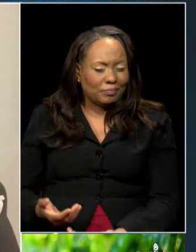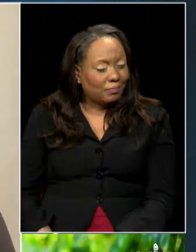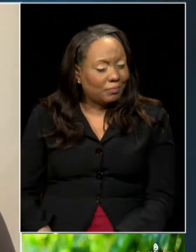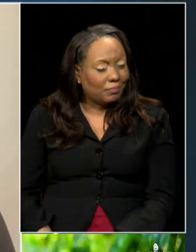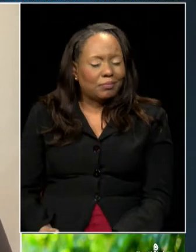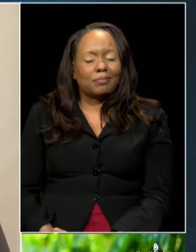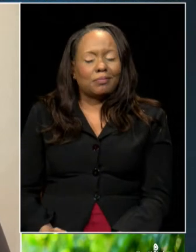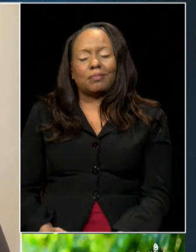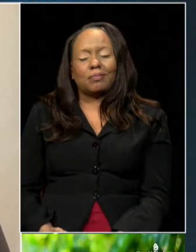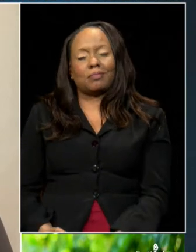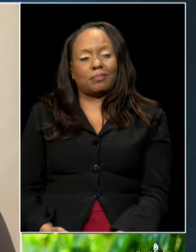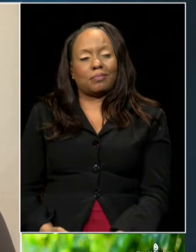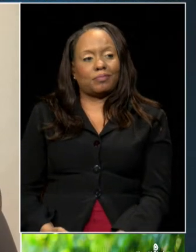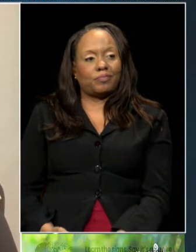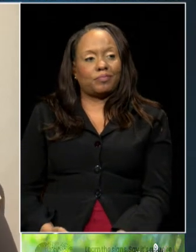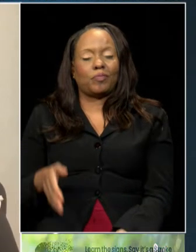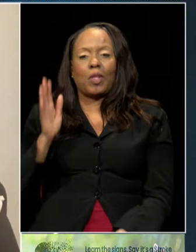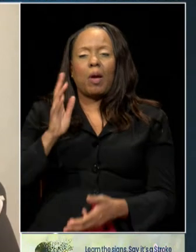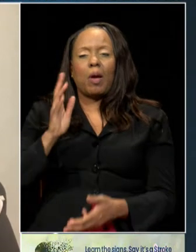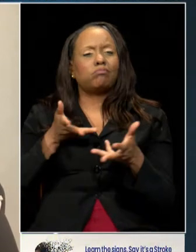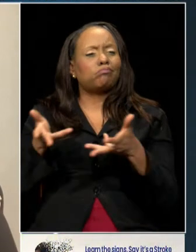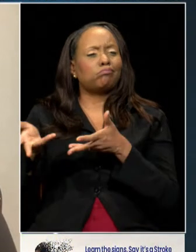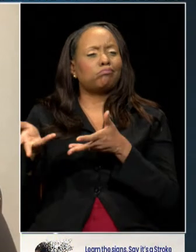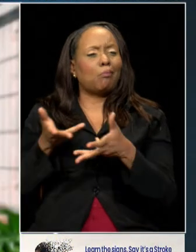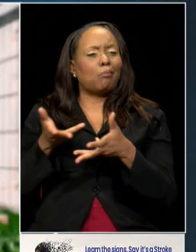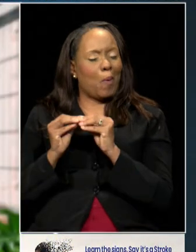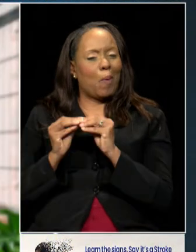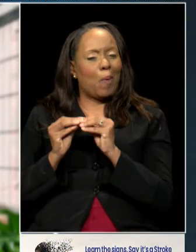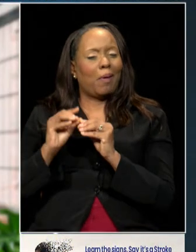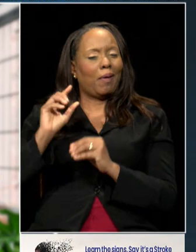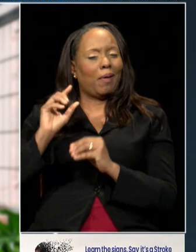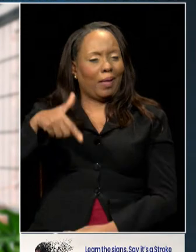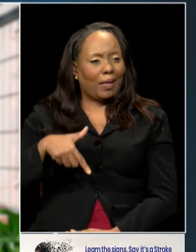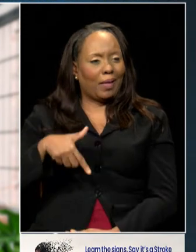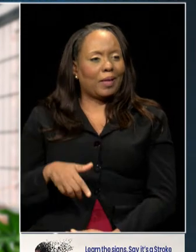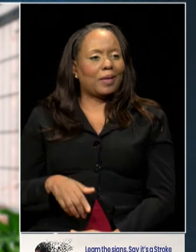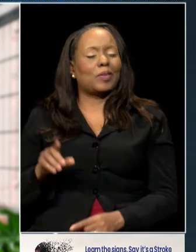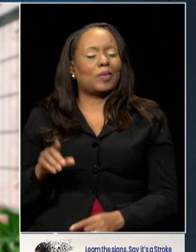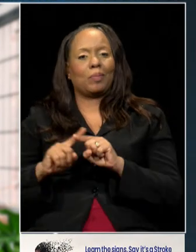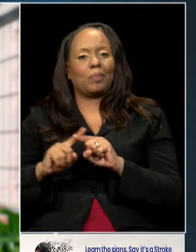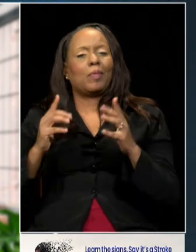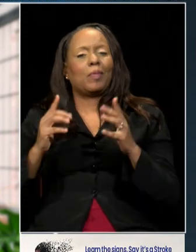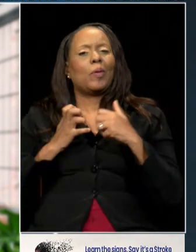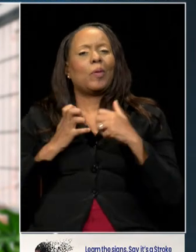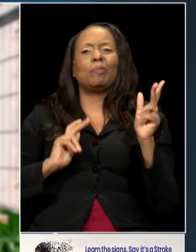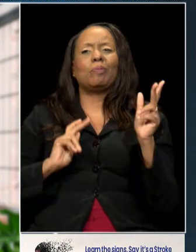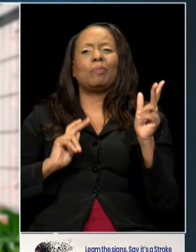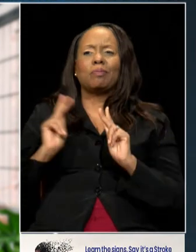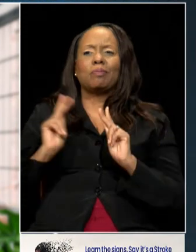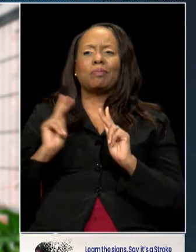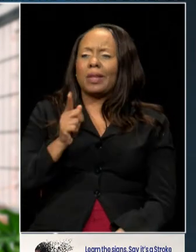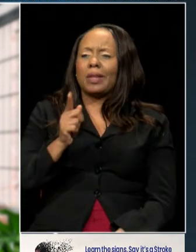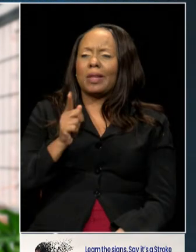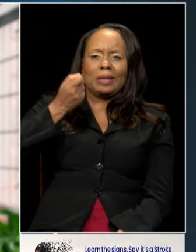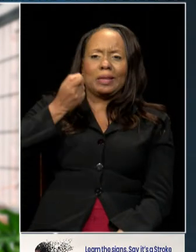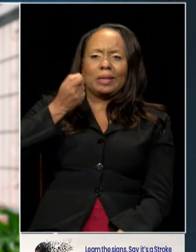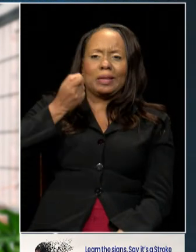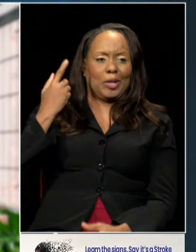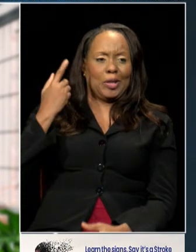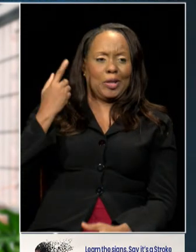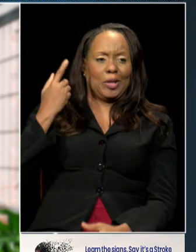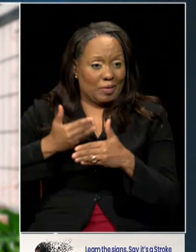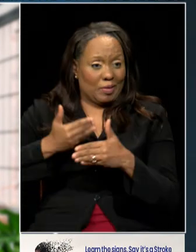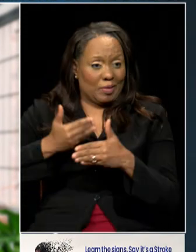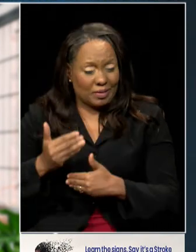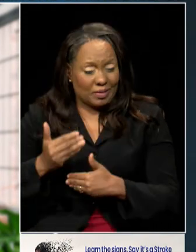I think we will chat some more with you, but I wanted to give people a sense of what that process is like once